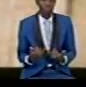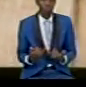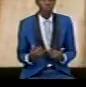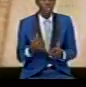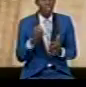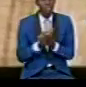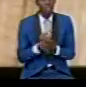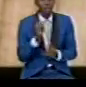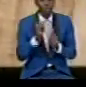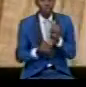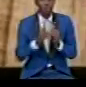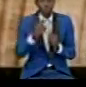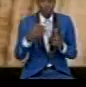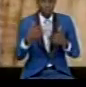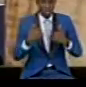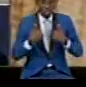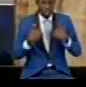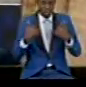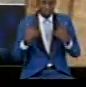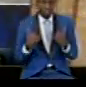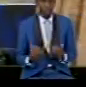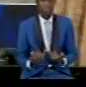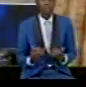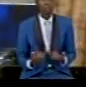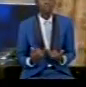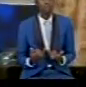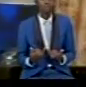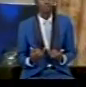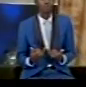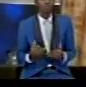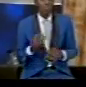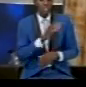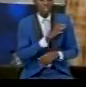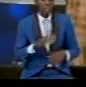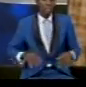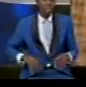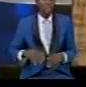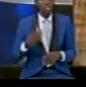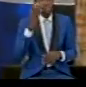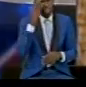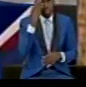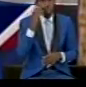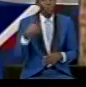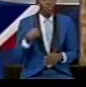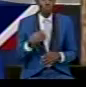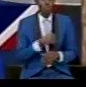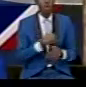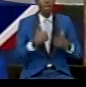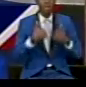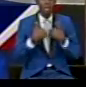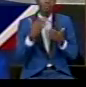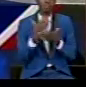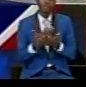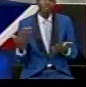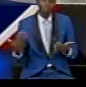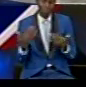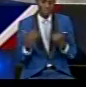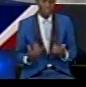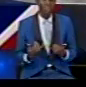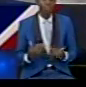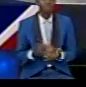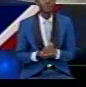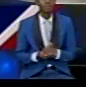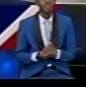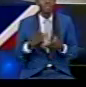that which ye have already, Christ knows we have something already.